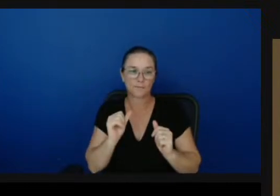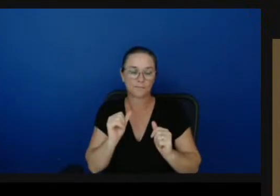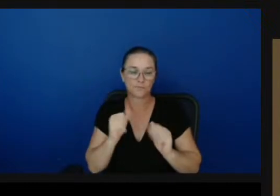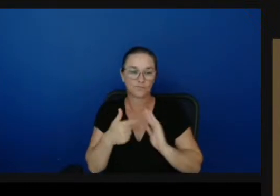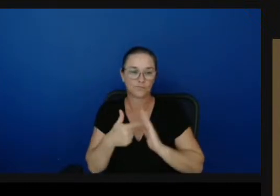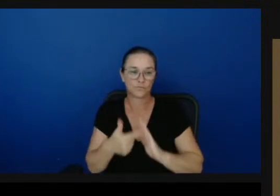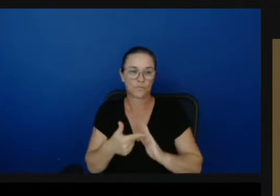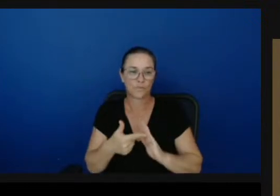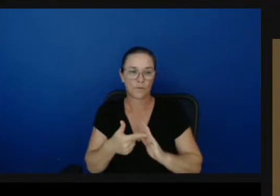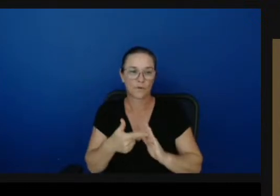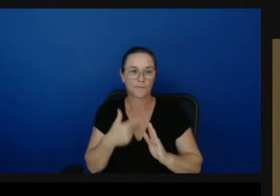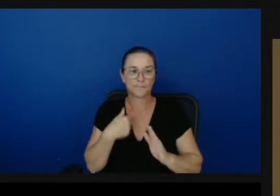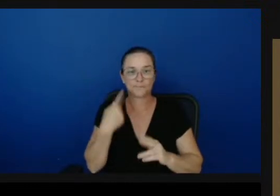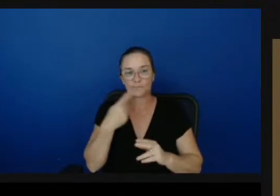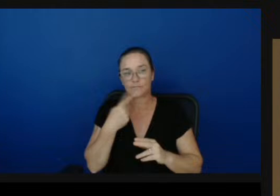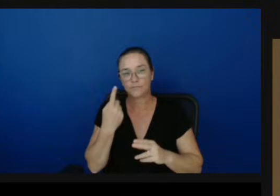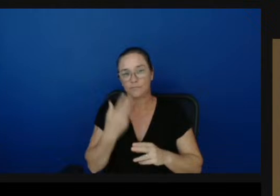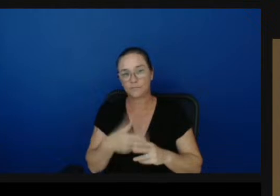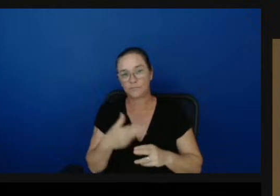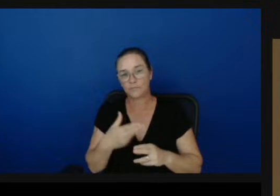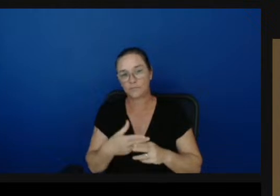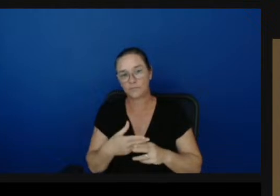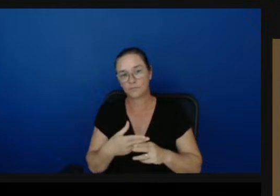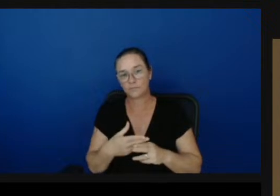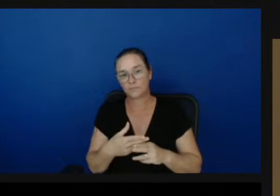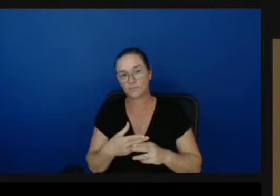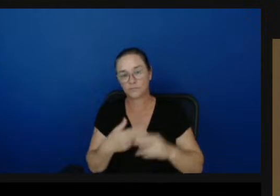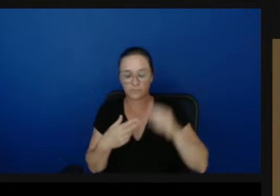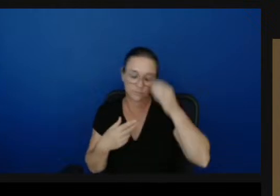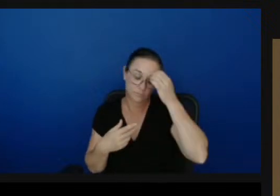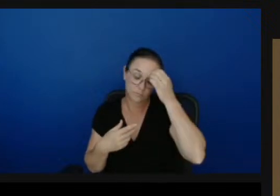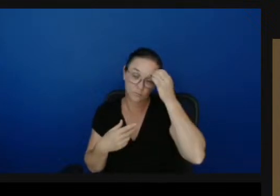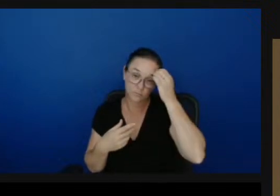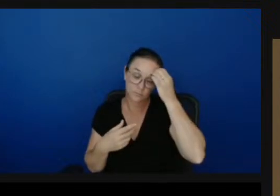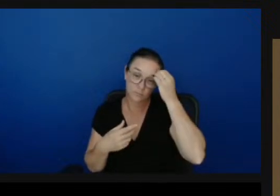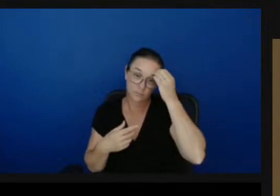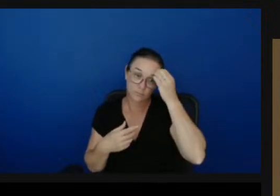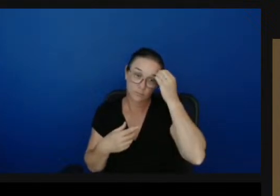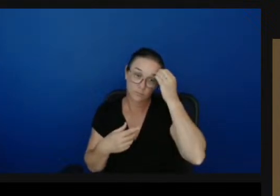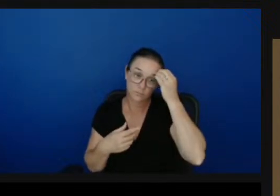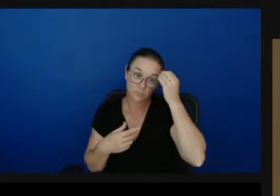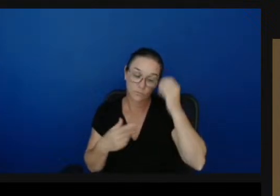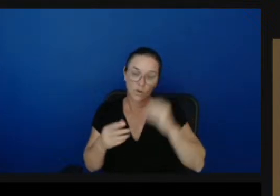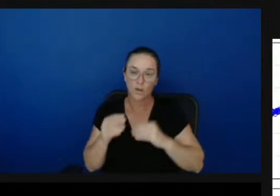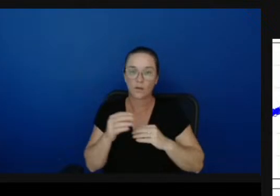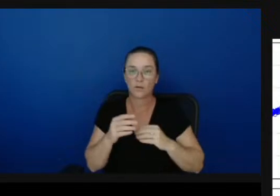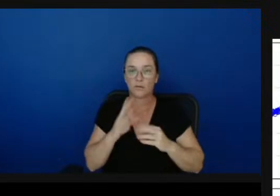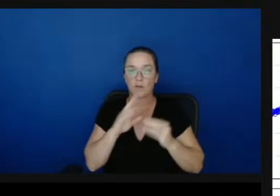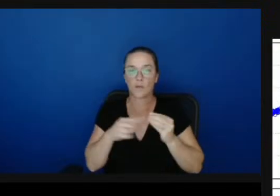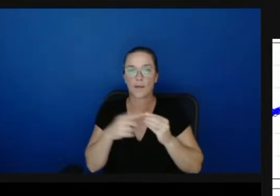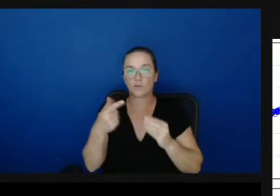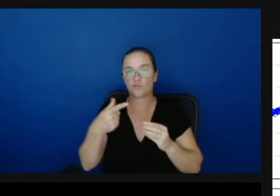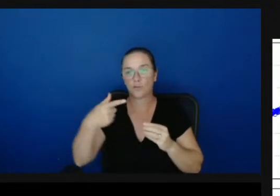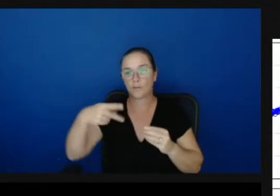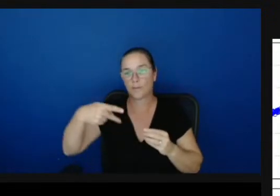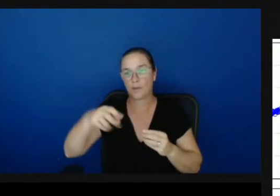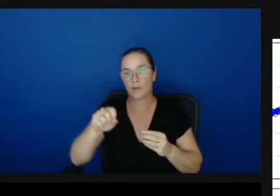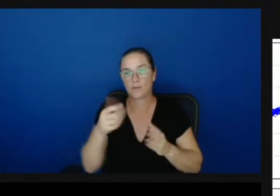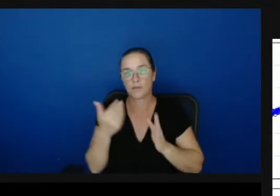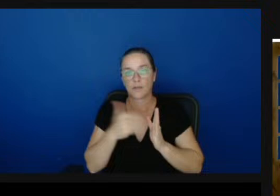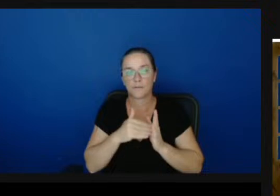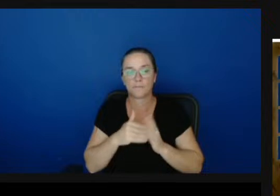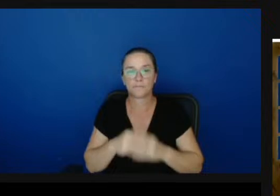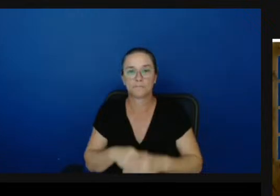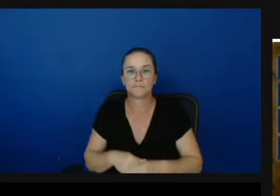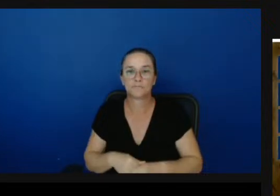I saw that we talked about upward movement. So let's come down here to our GPS again, and well, maybe let's go to the map